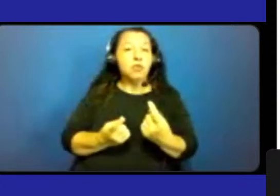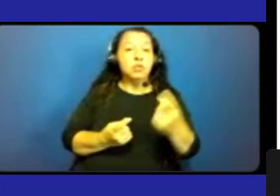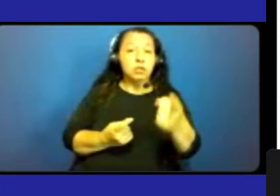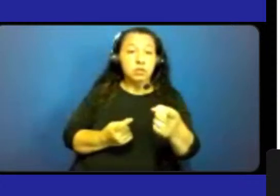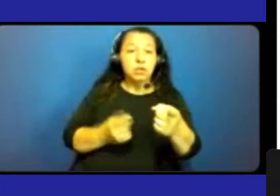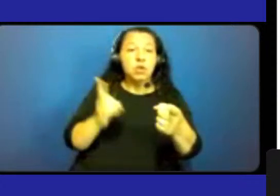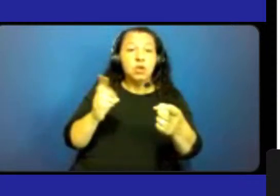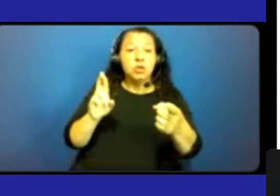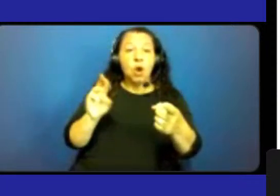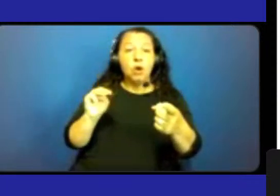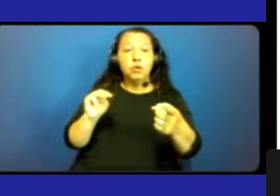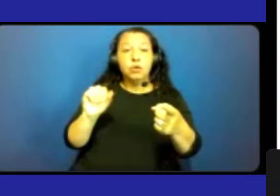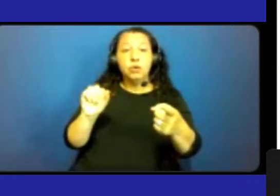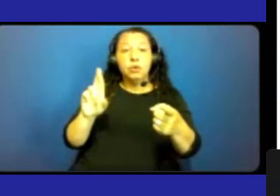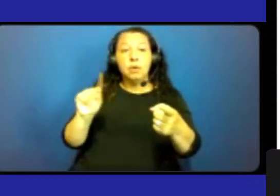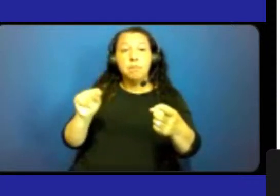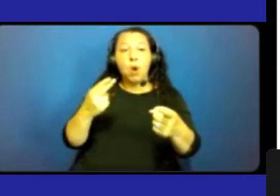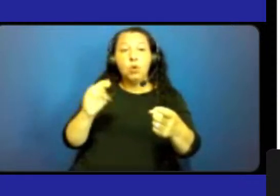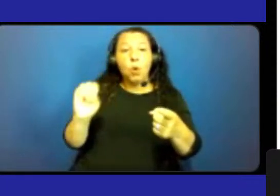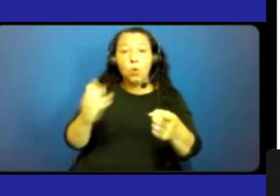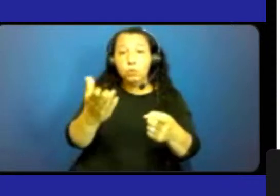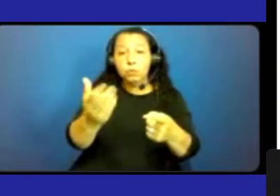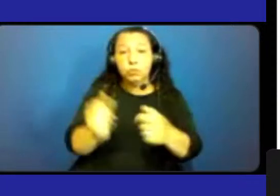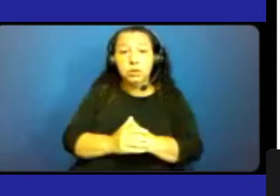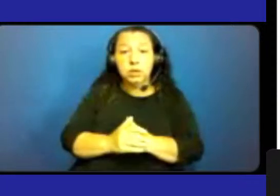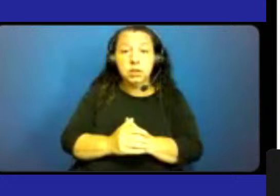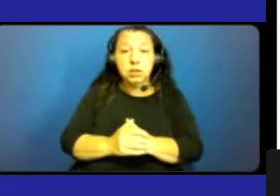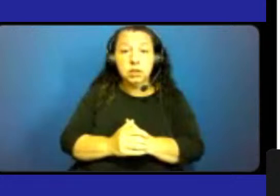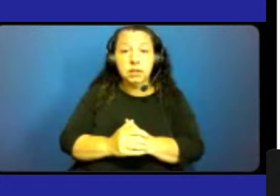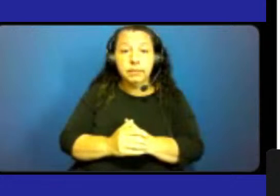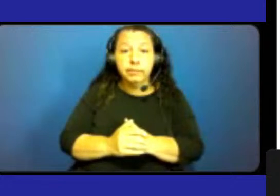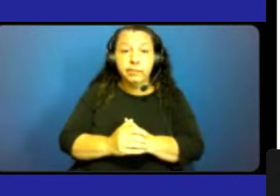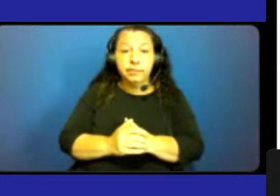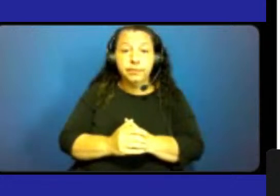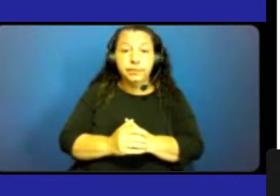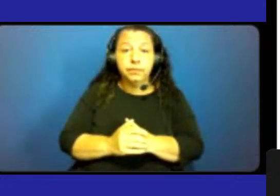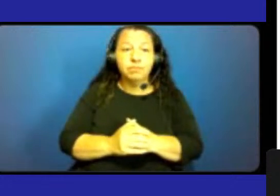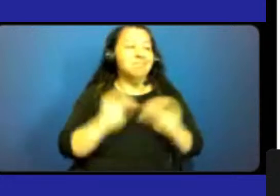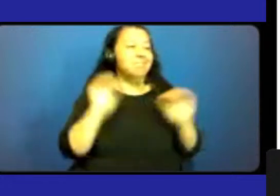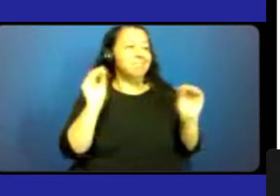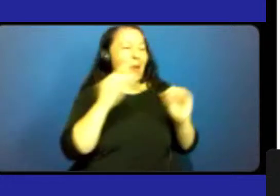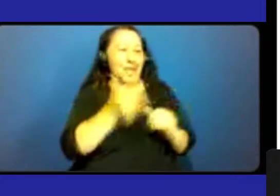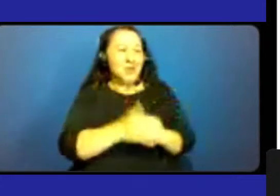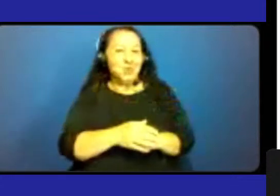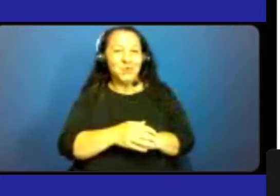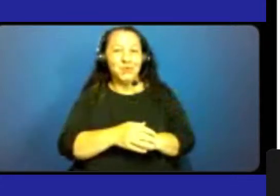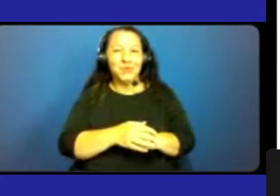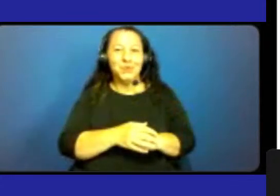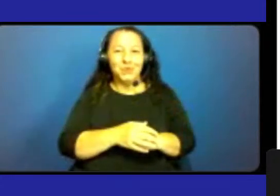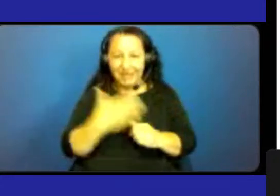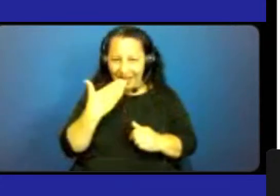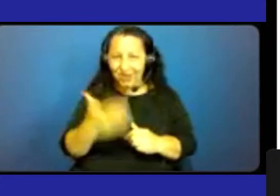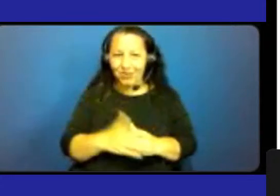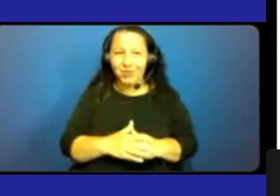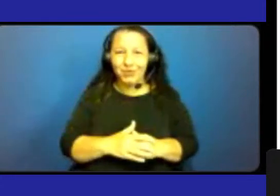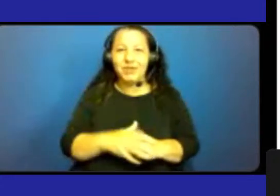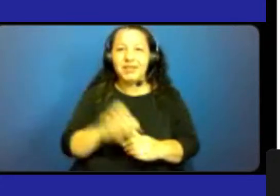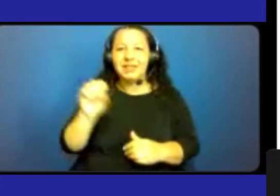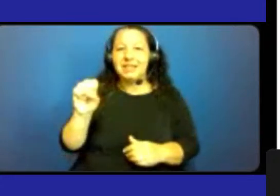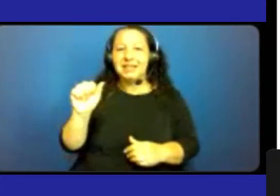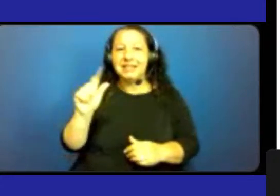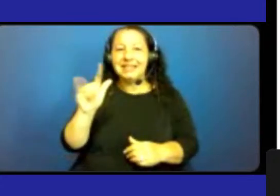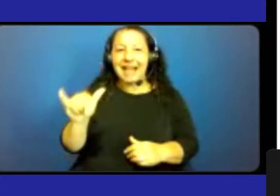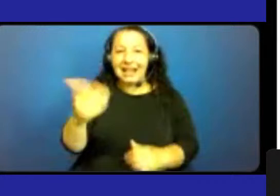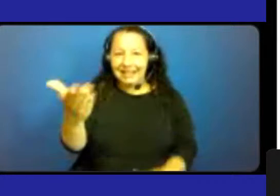starting with you, Dr. Martone. No, thank you. Thank you.